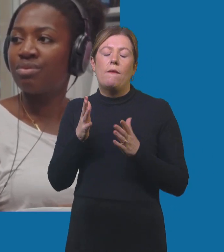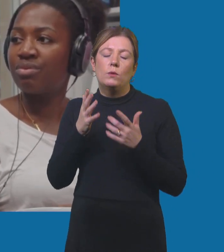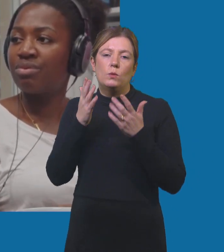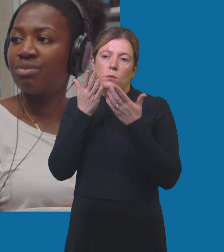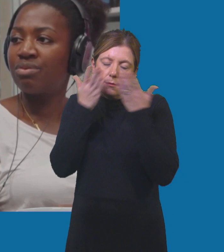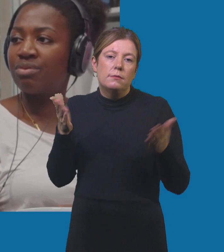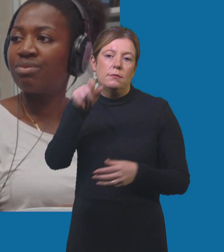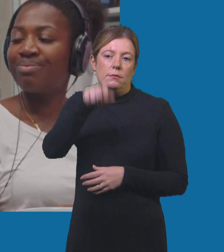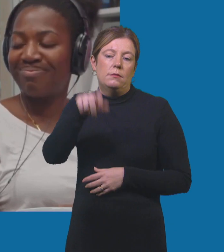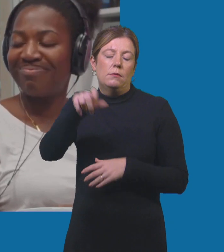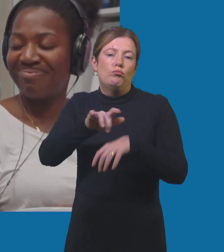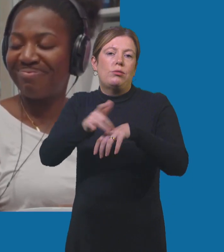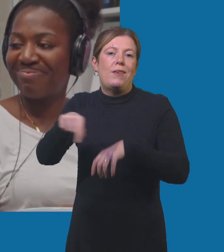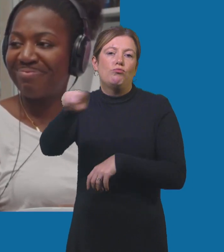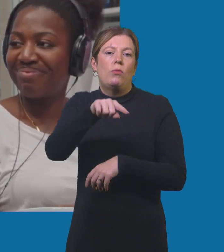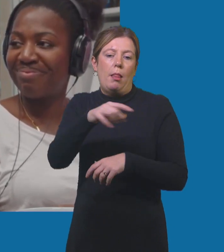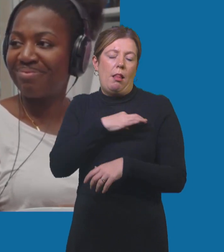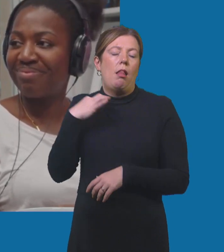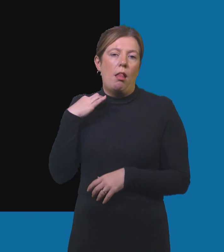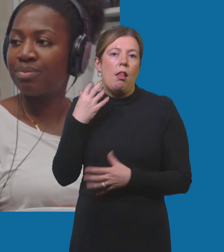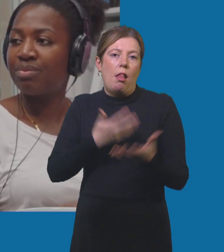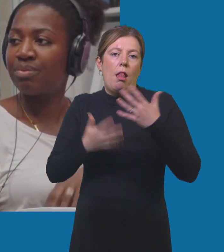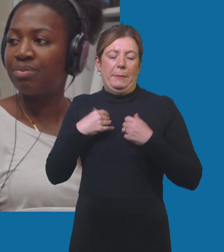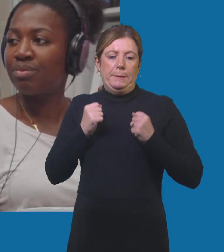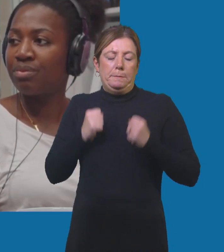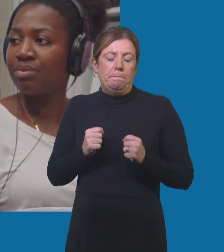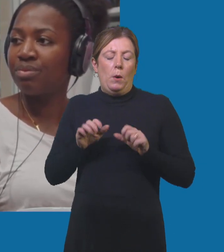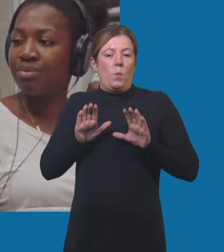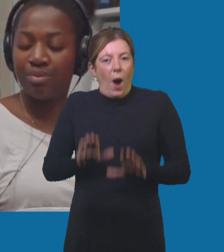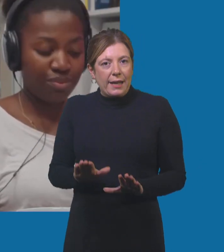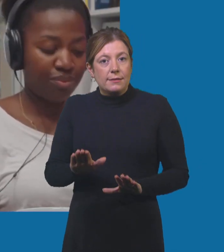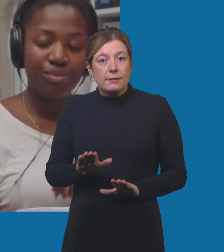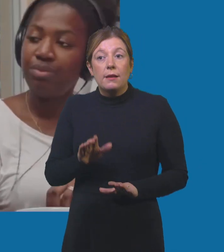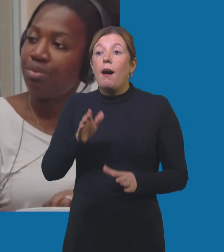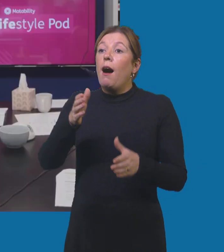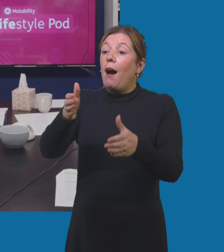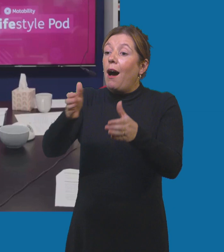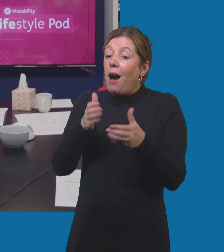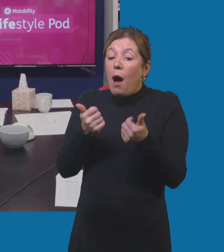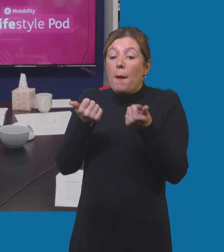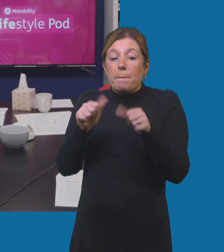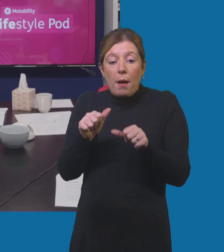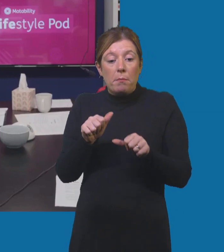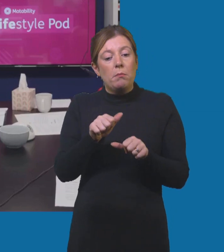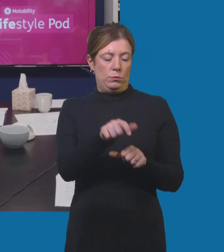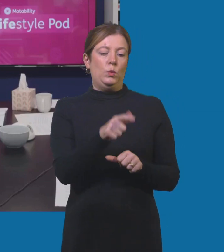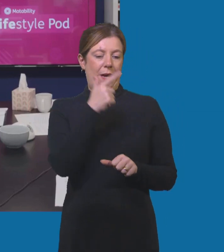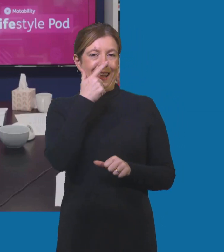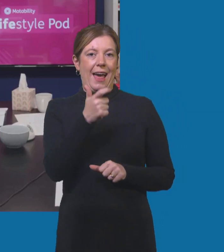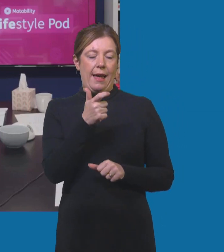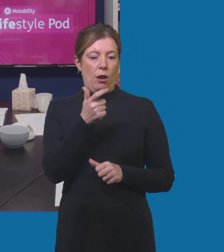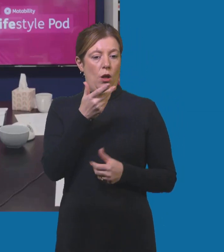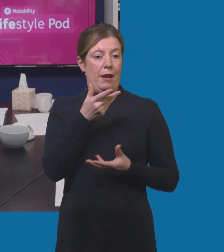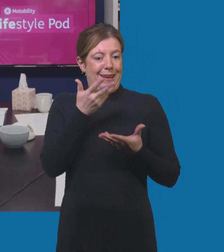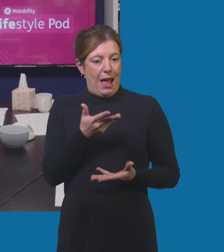professionals said, calm myself down a little bit and wait. And when that day finally came and they said, okay, you're healed enough now, you can start learning